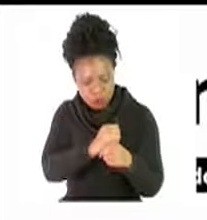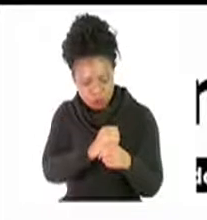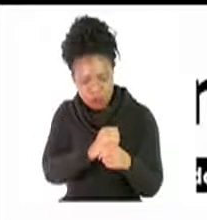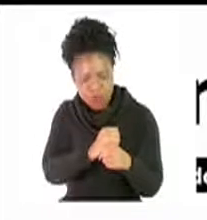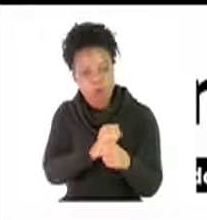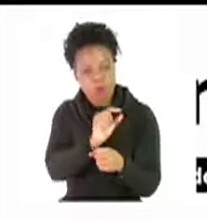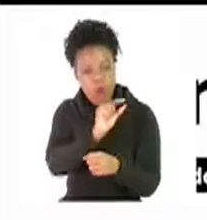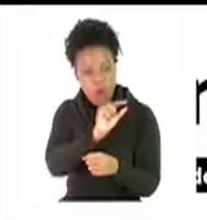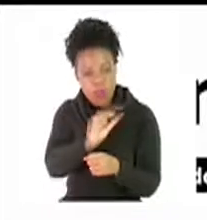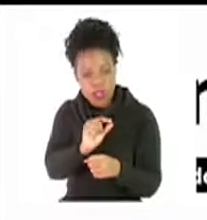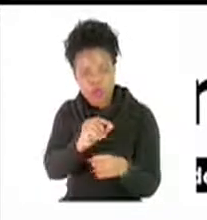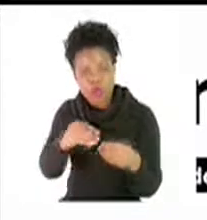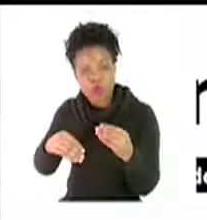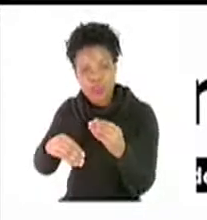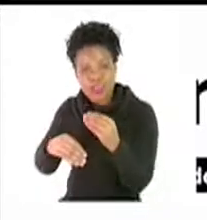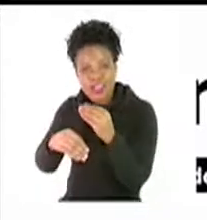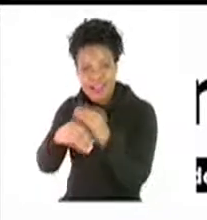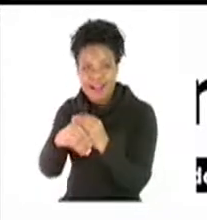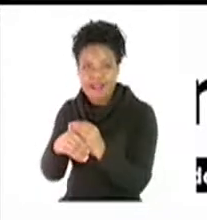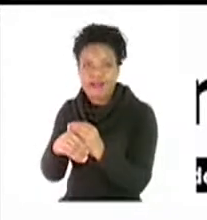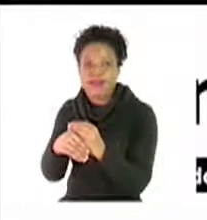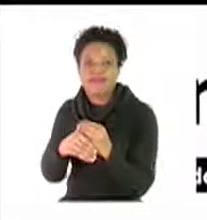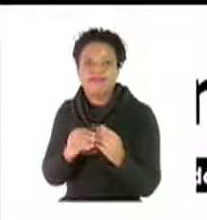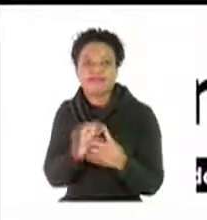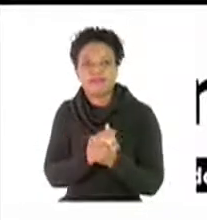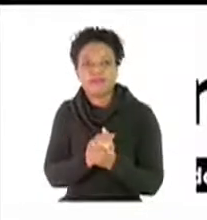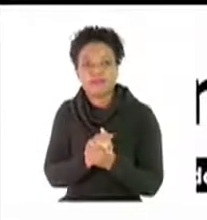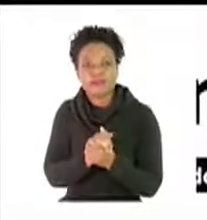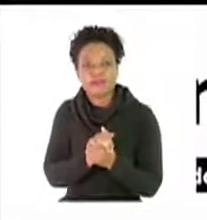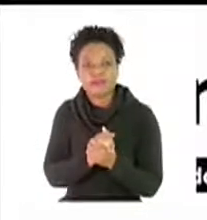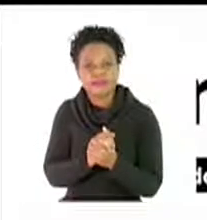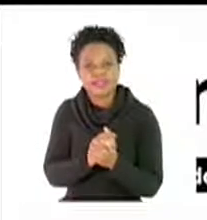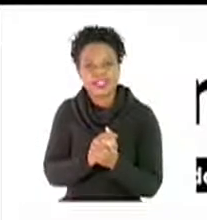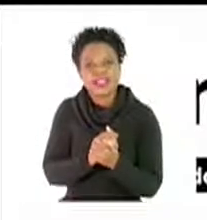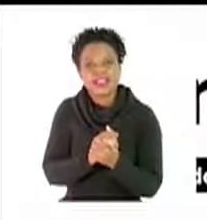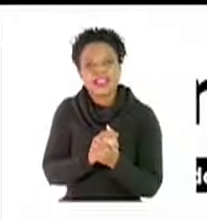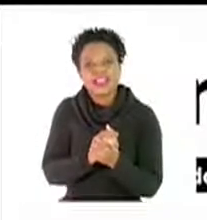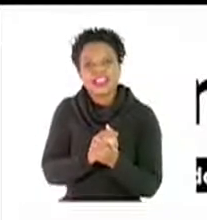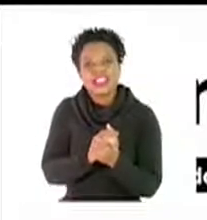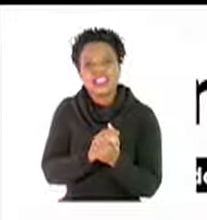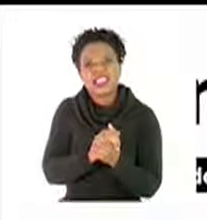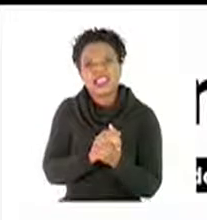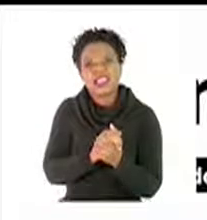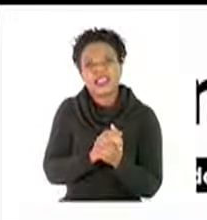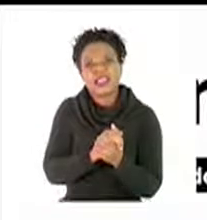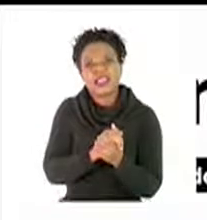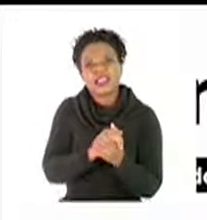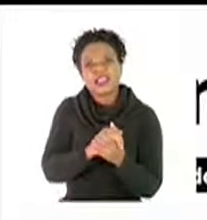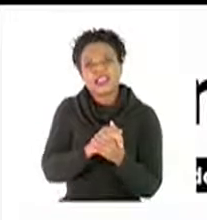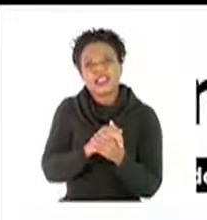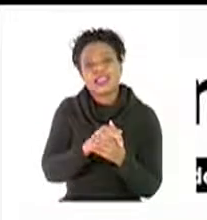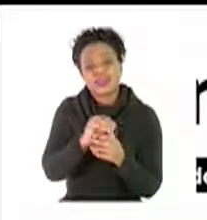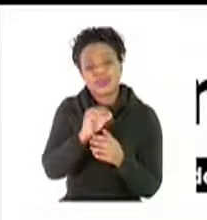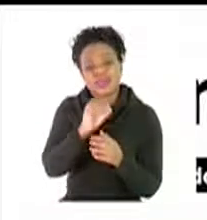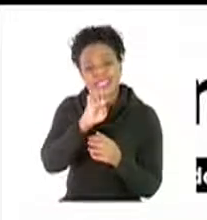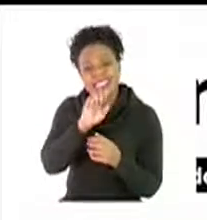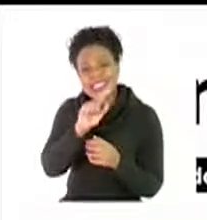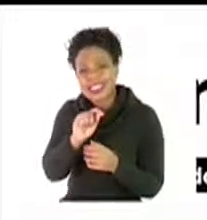saying these suffixes are added to root words, e.g., a root word like